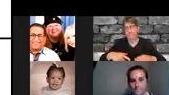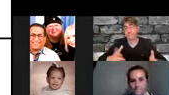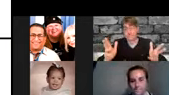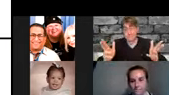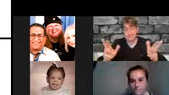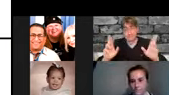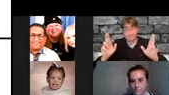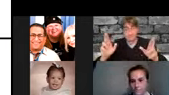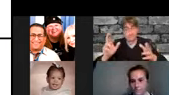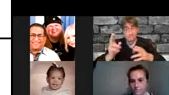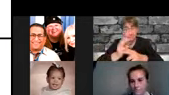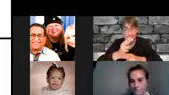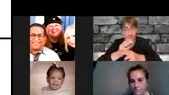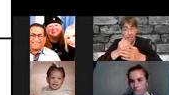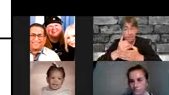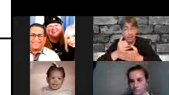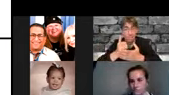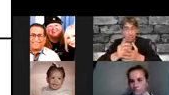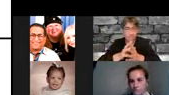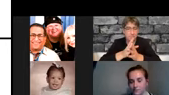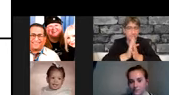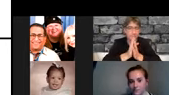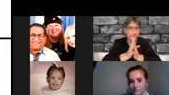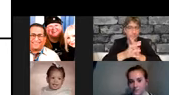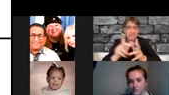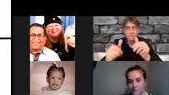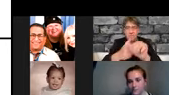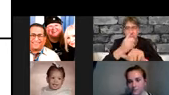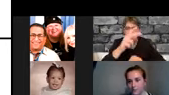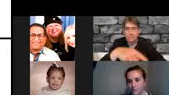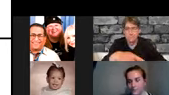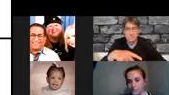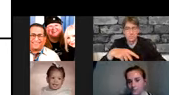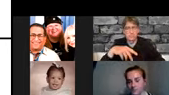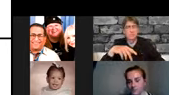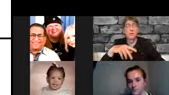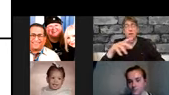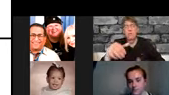And I'm trying to unmute you again. I see you have a follow-up for us. Go for it. Yeah, as a follow-up,